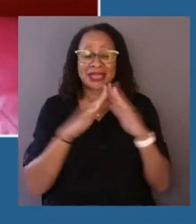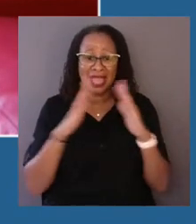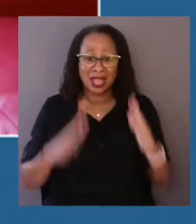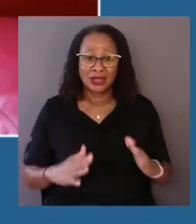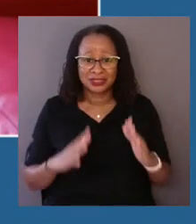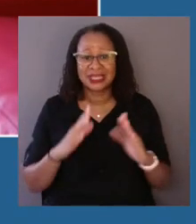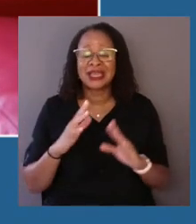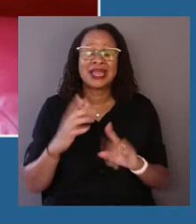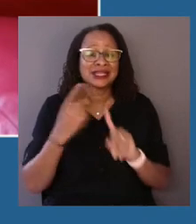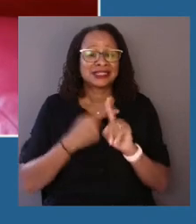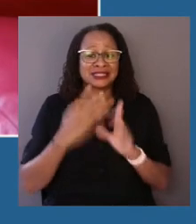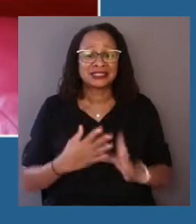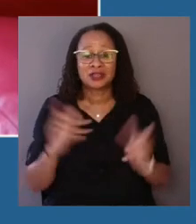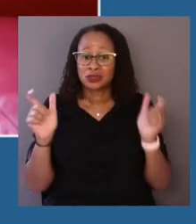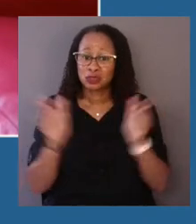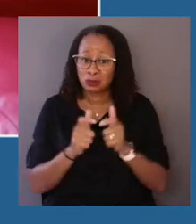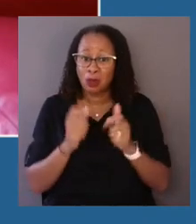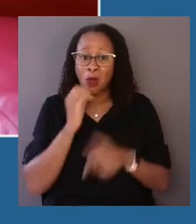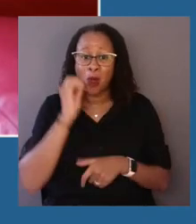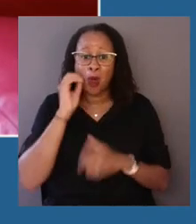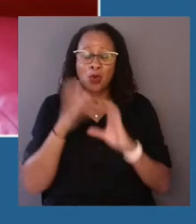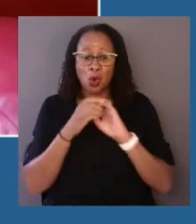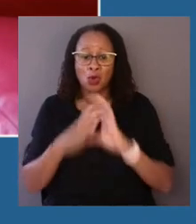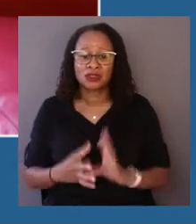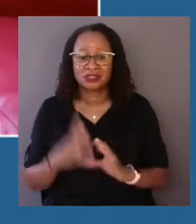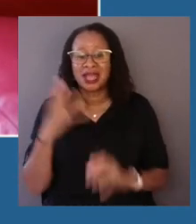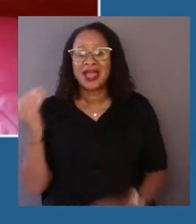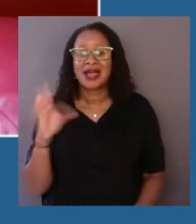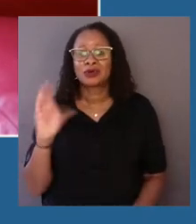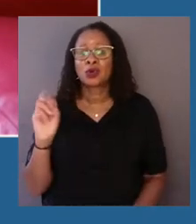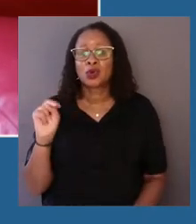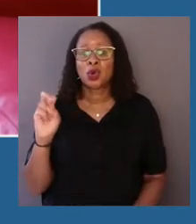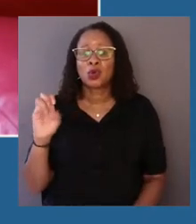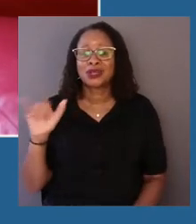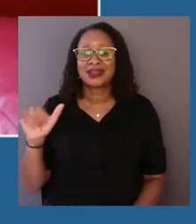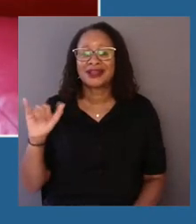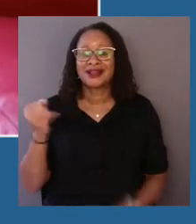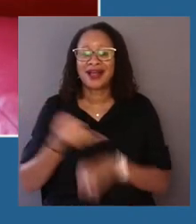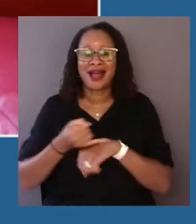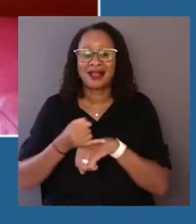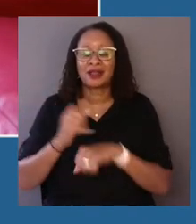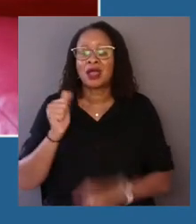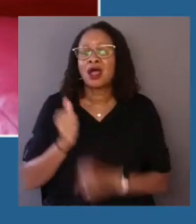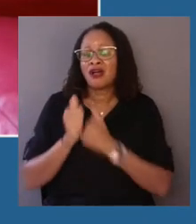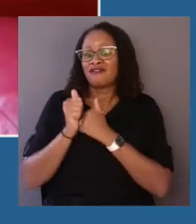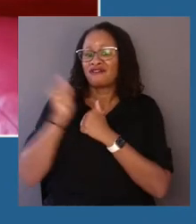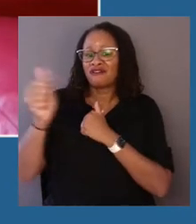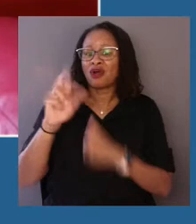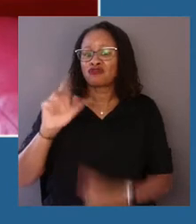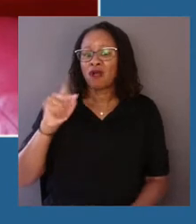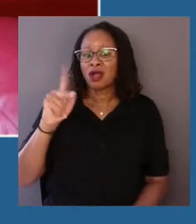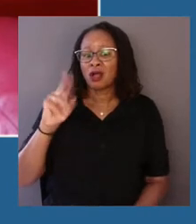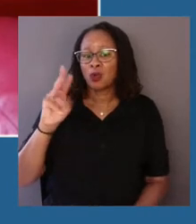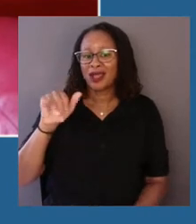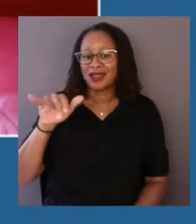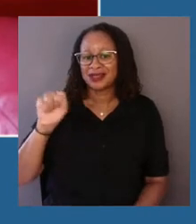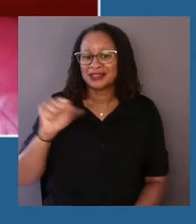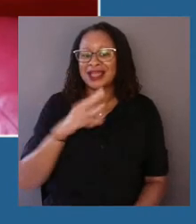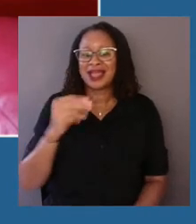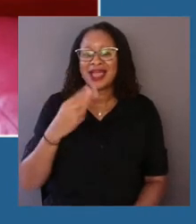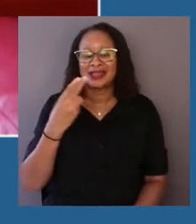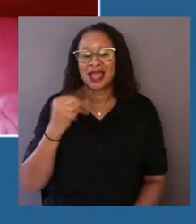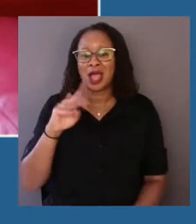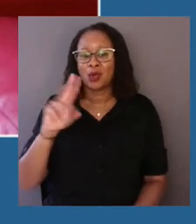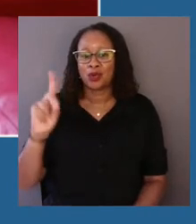small homeowners out in Coney Island and the Far Rockaways and Howard Beach and all over our